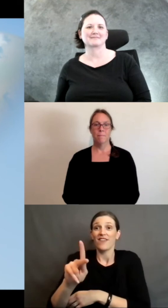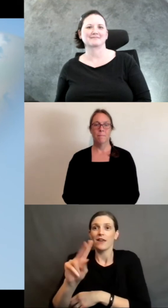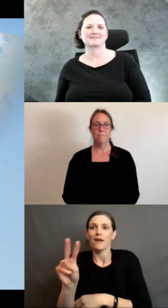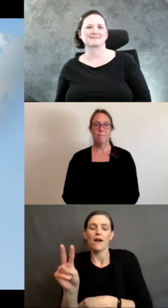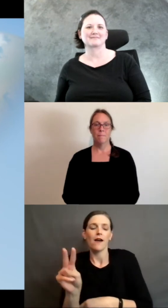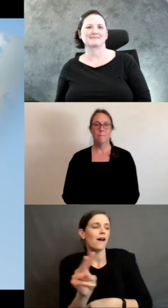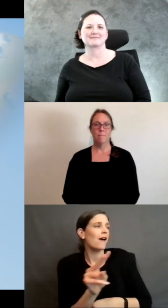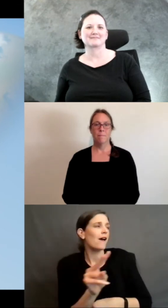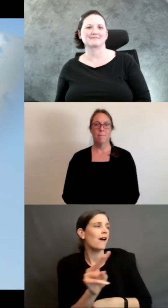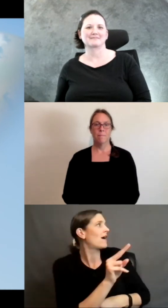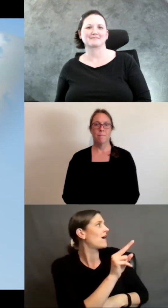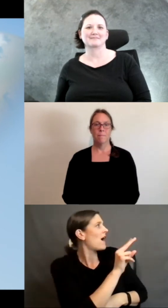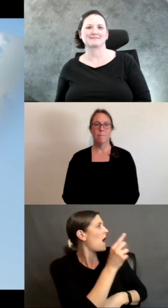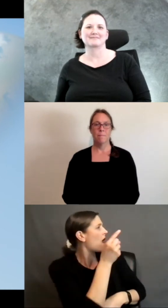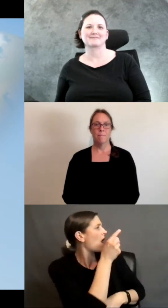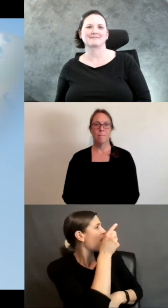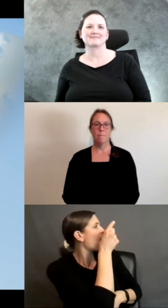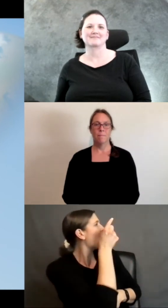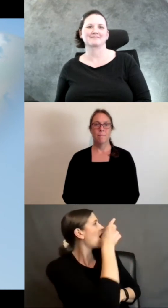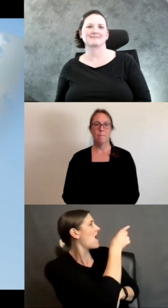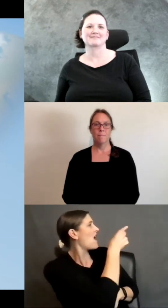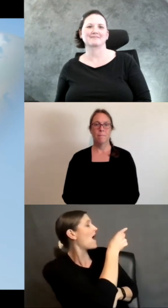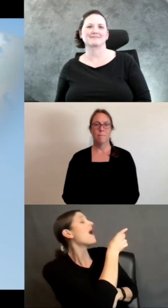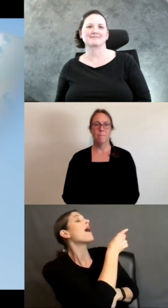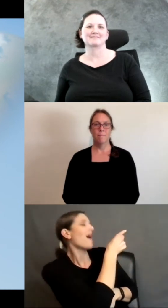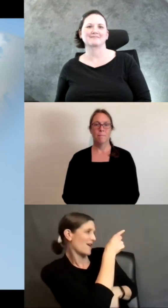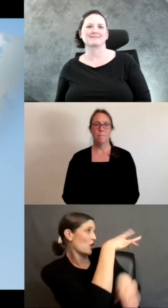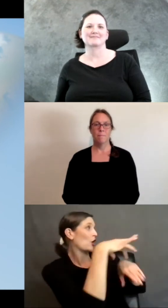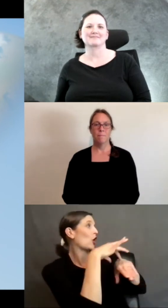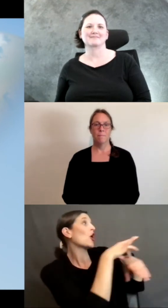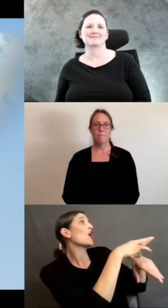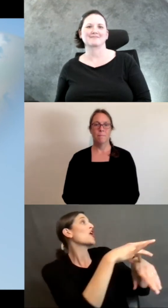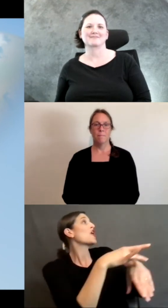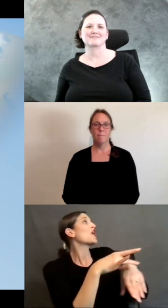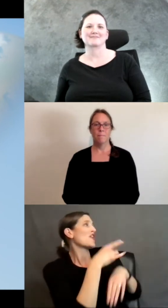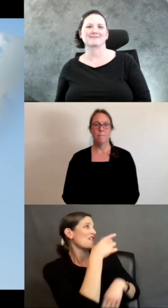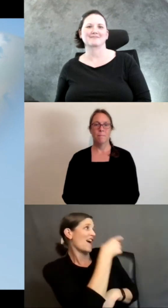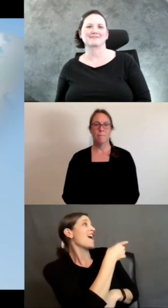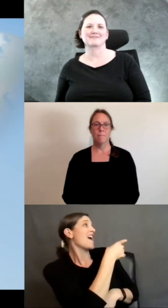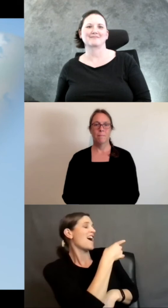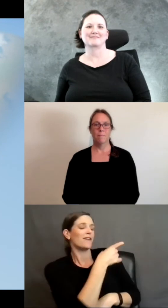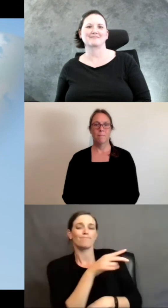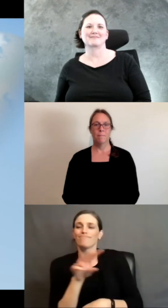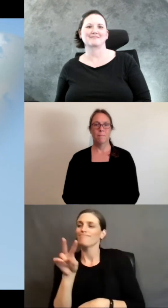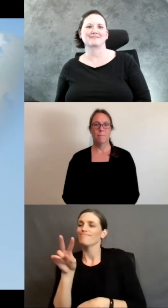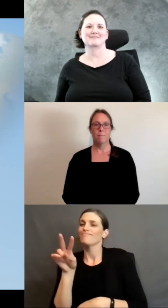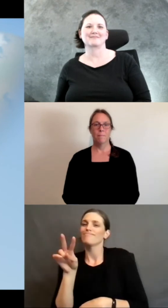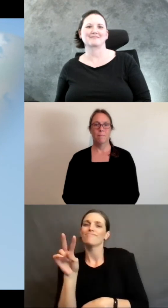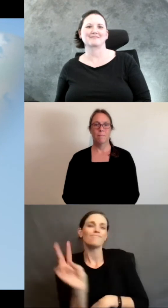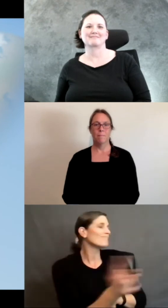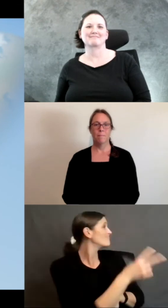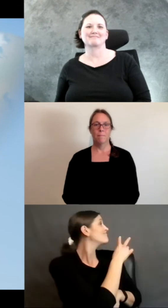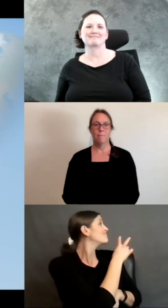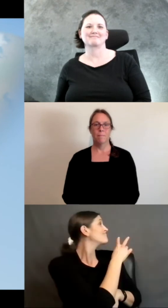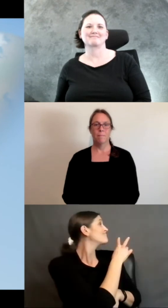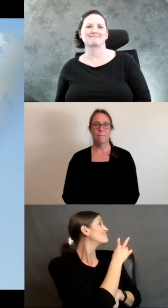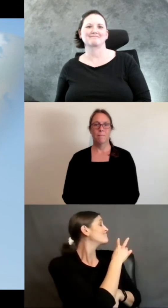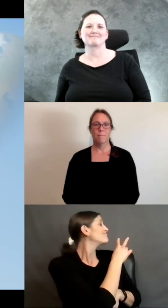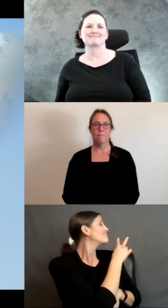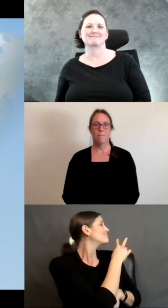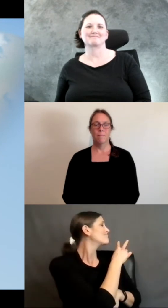to the planet in the distance. It is Earth. She looks again, then, turning